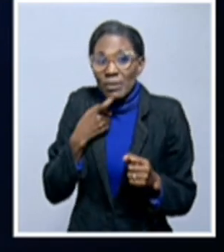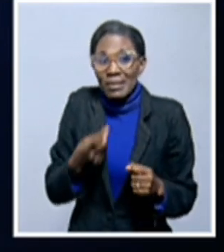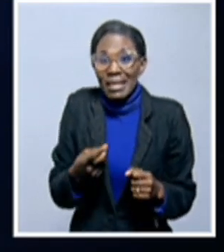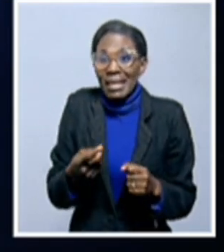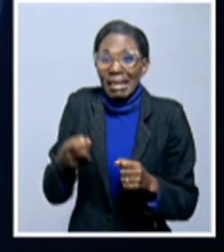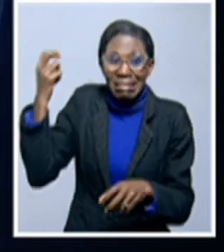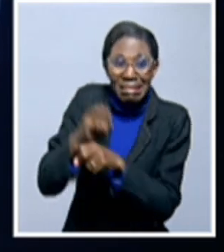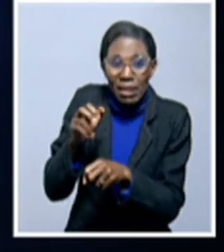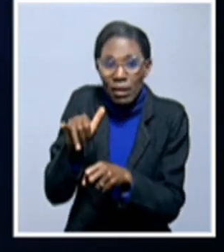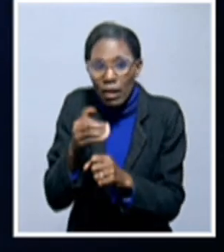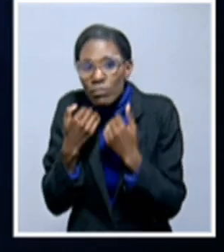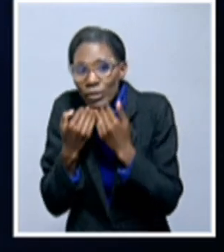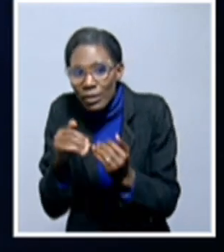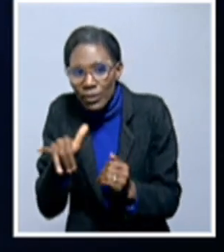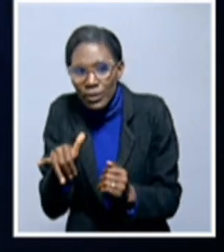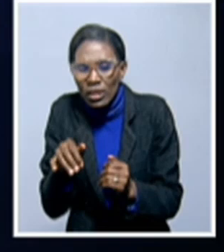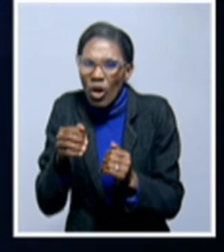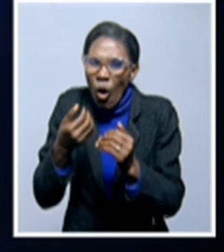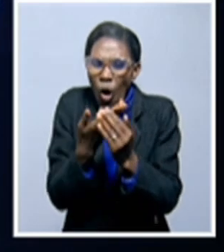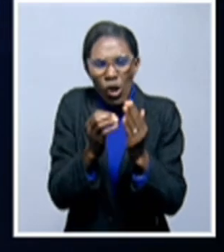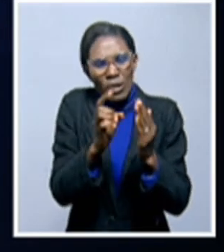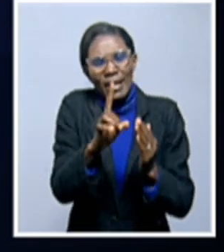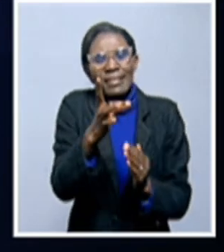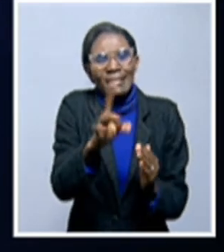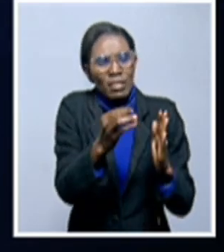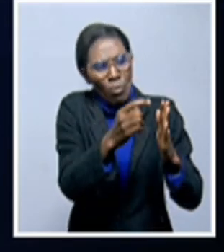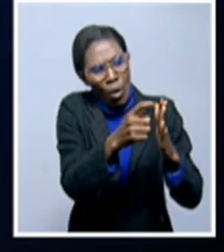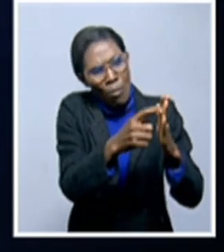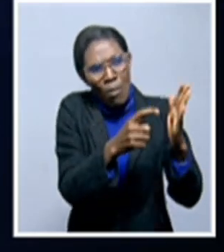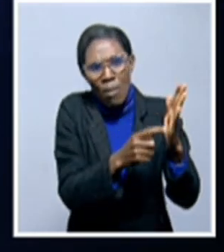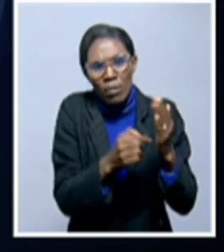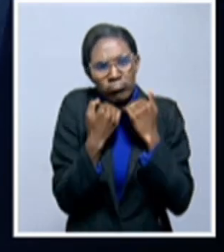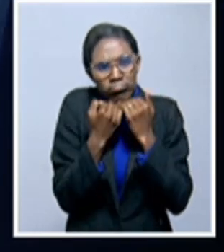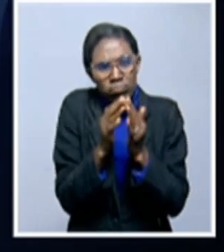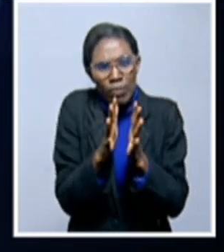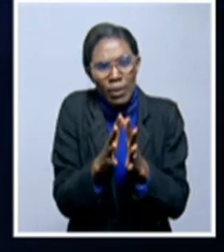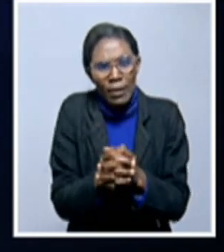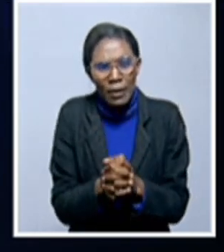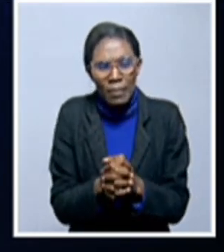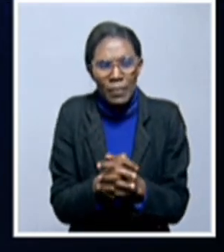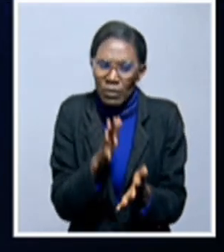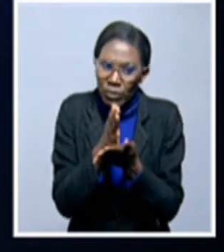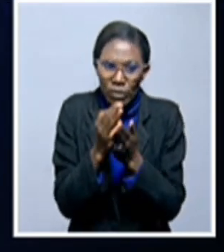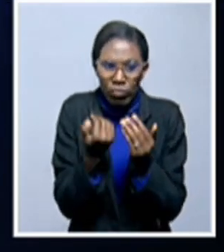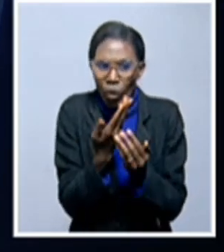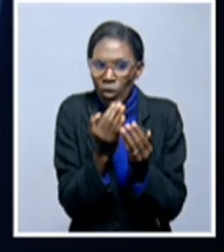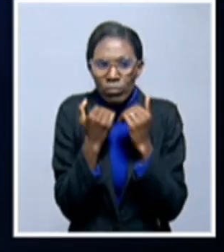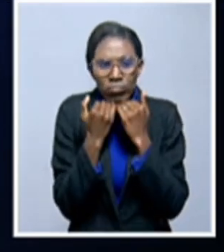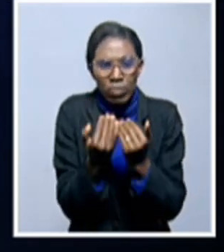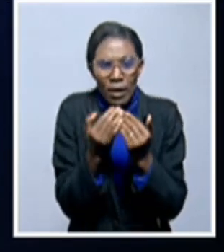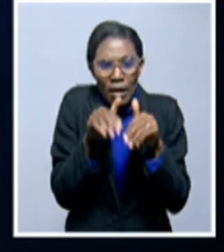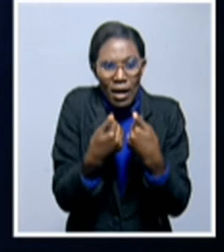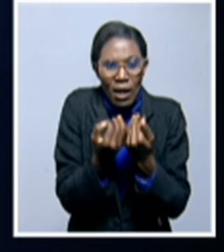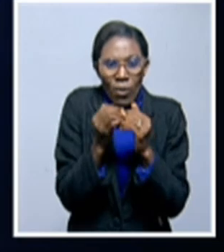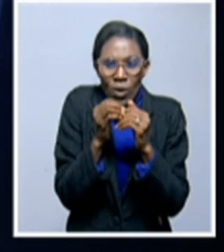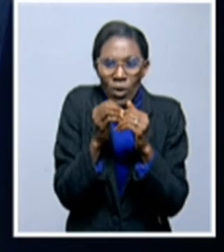critical depending on the order paper of the day, because we have lined them up on the order paper of the day. So they're all critical in terms of how they're being dealt